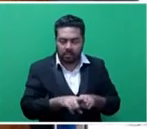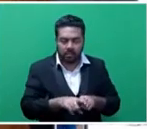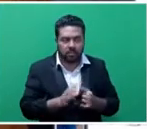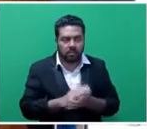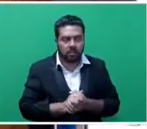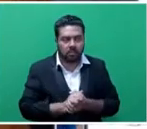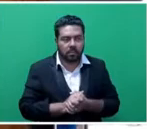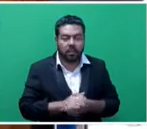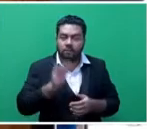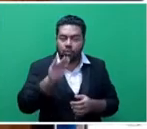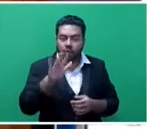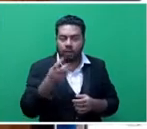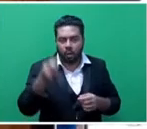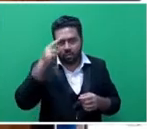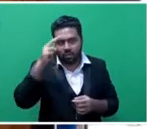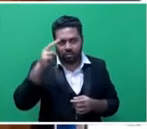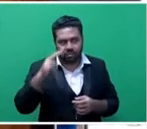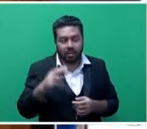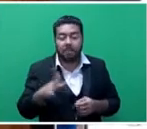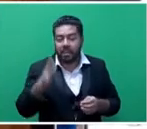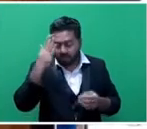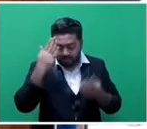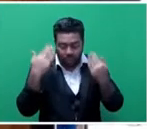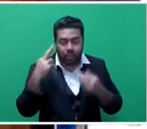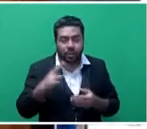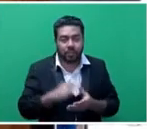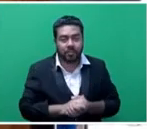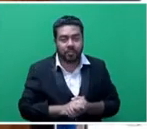to the future of our nation. Mr. Speaker, sir,